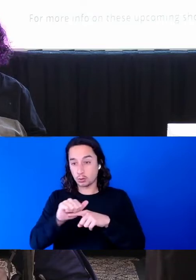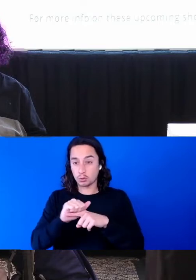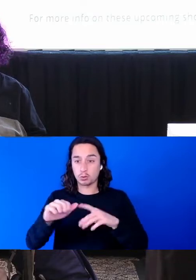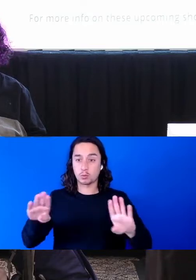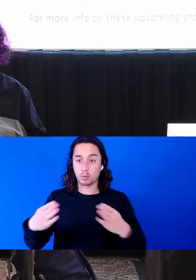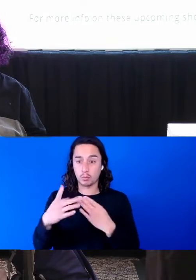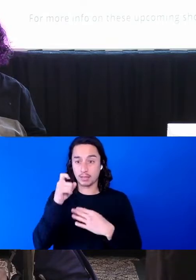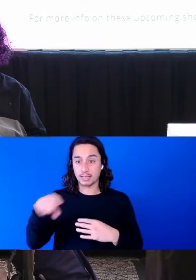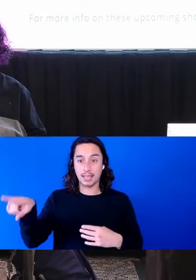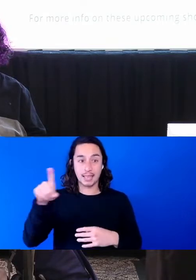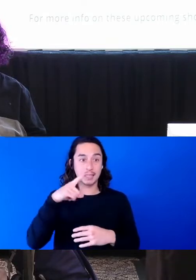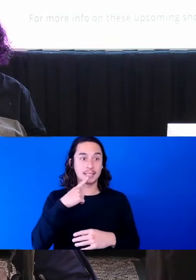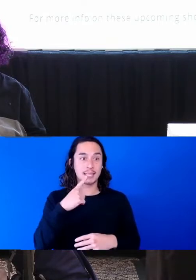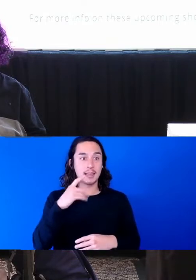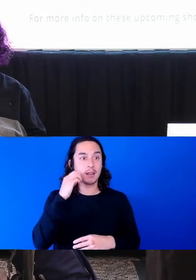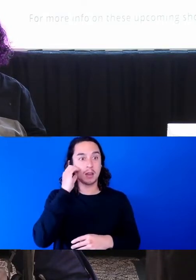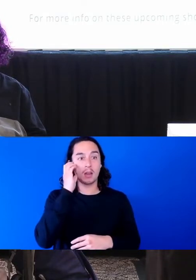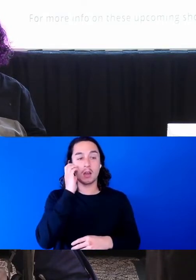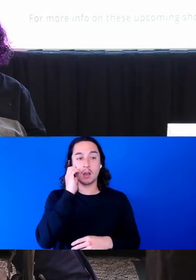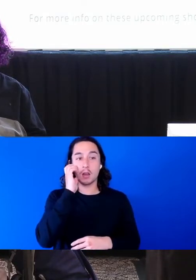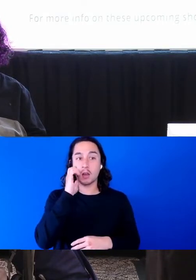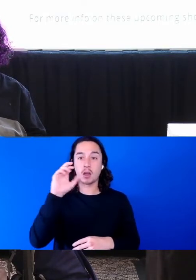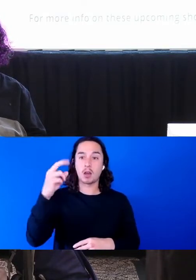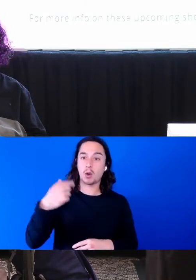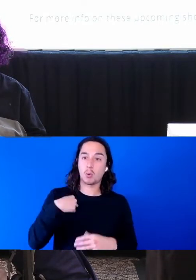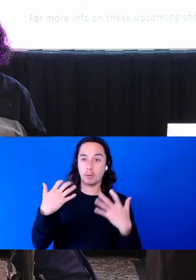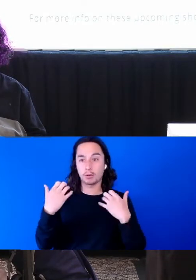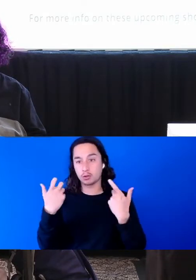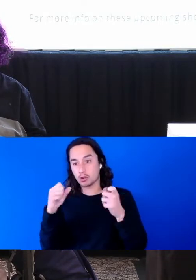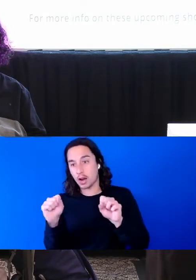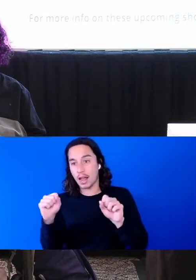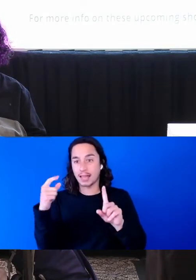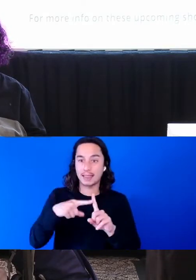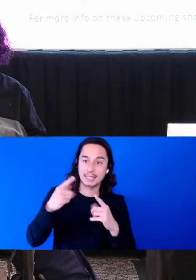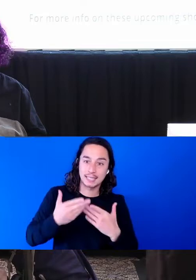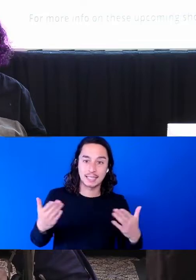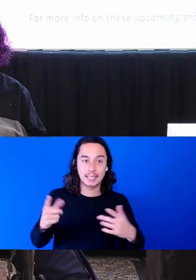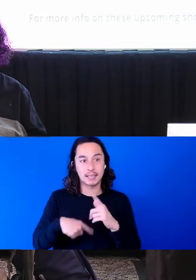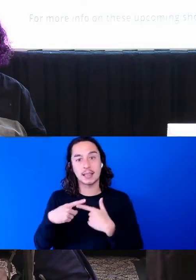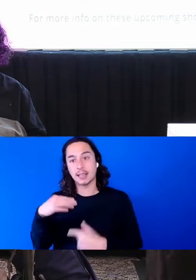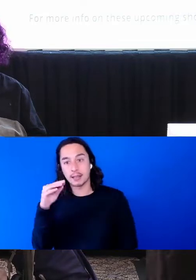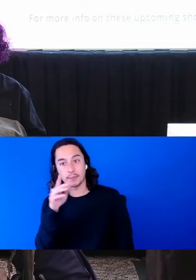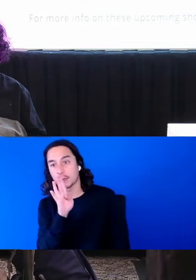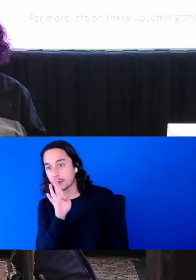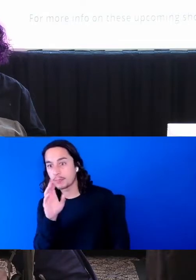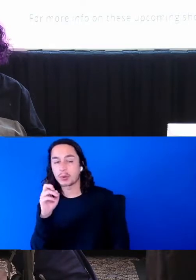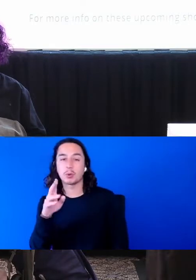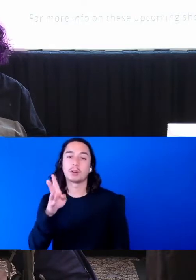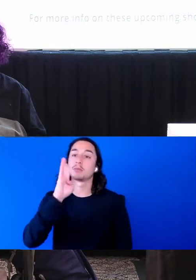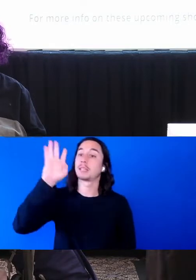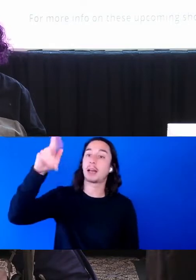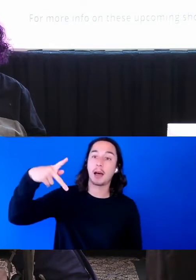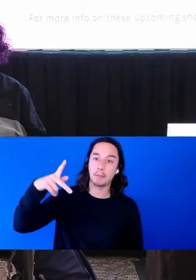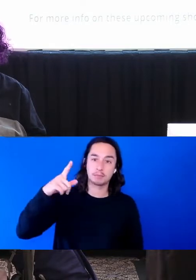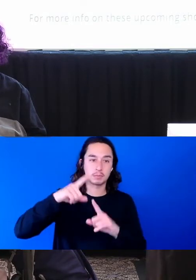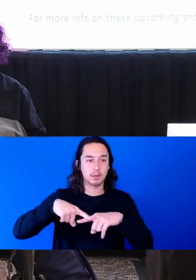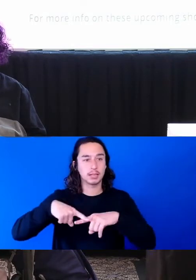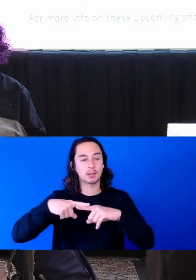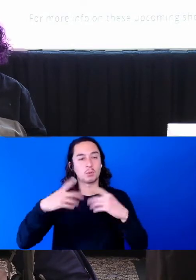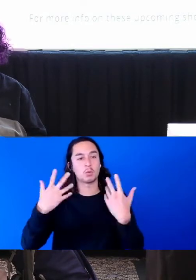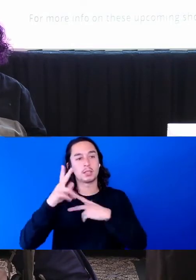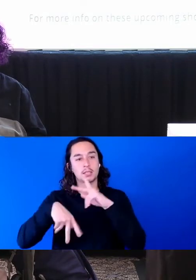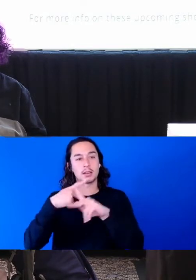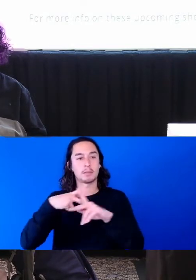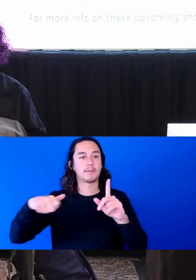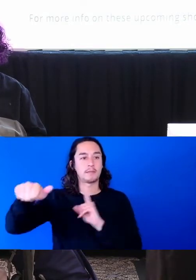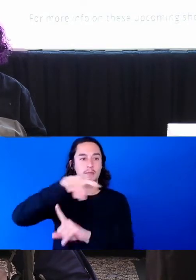be like, oh, I wanna try this thing, and they can whisper to me or say it out loud depending on what the type of environment is, and then we